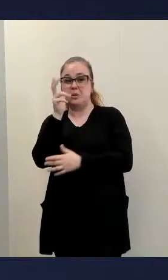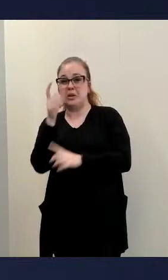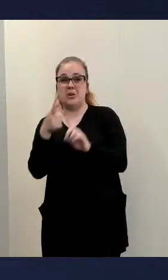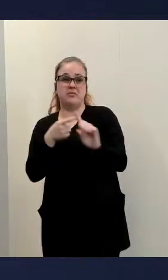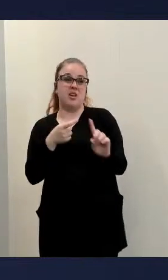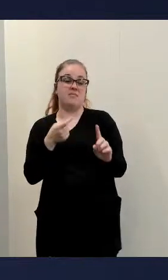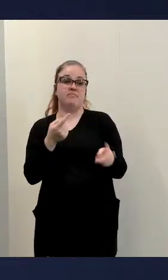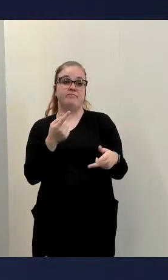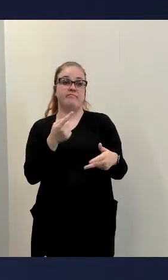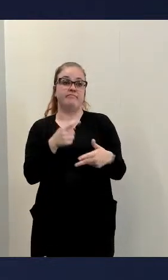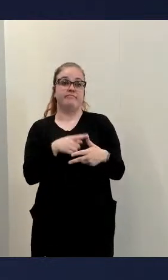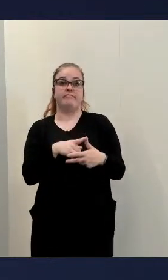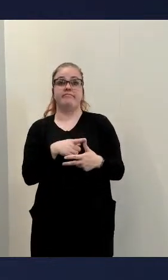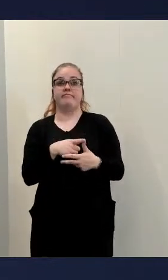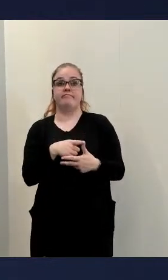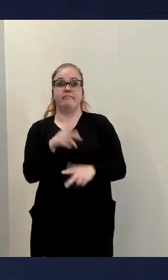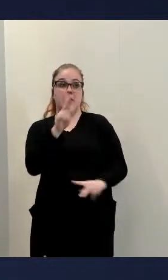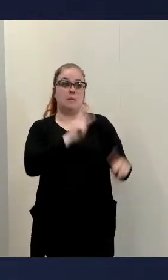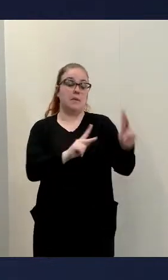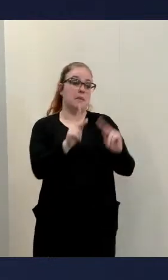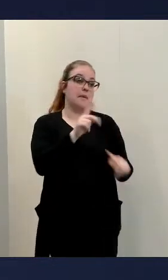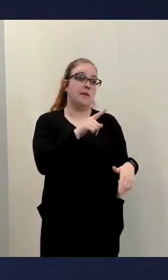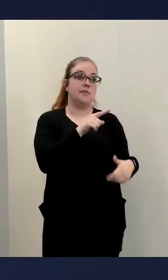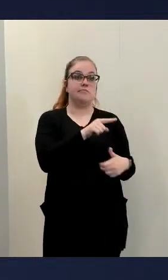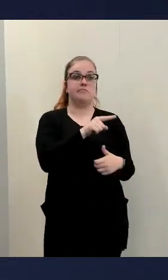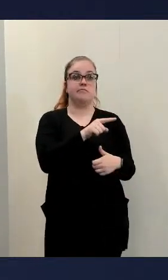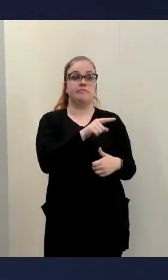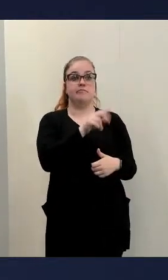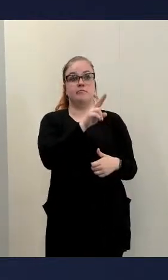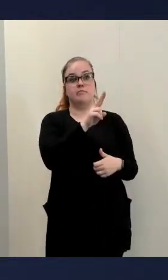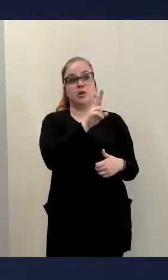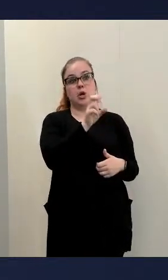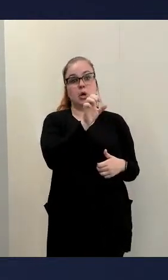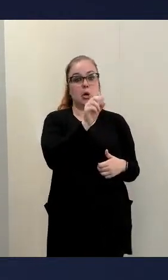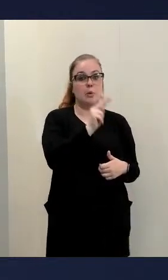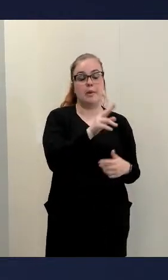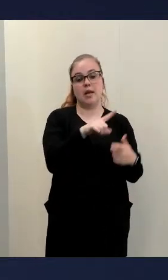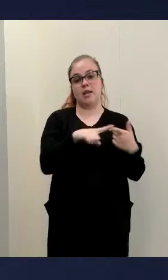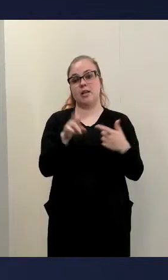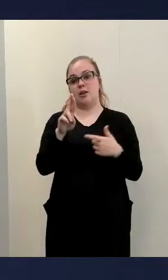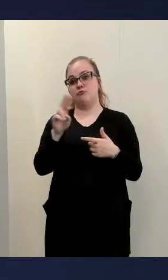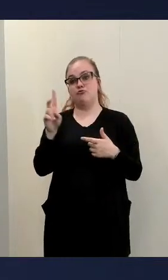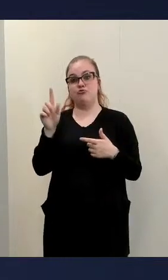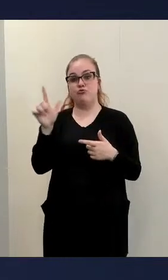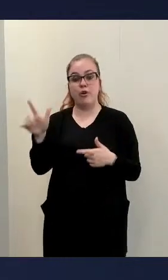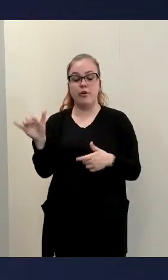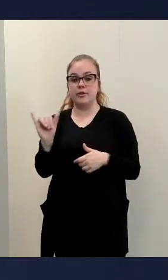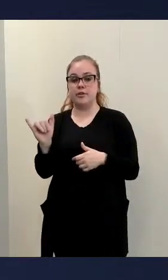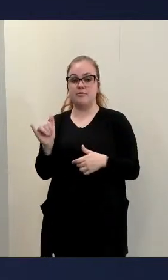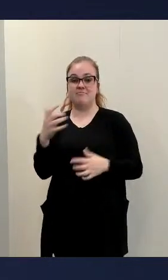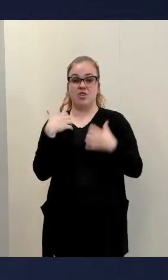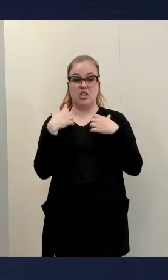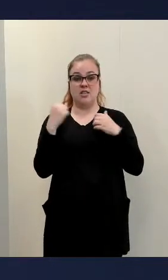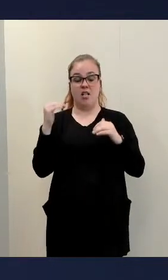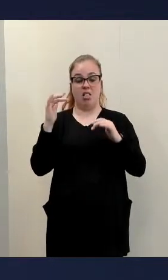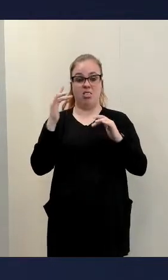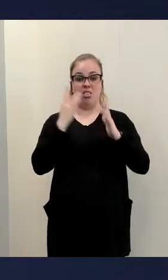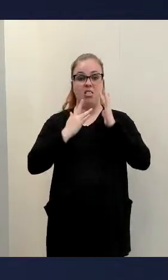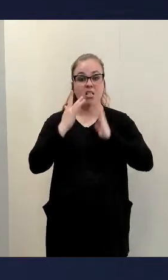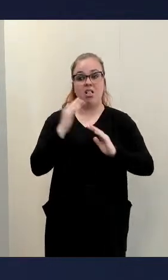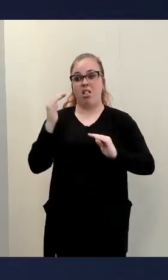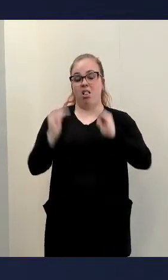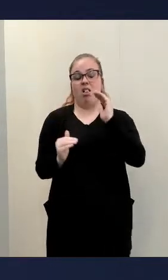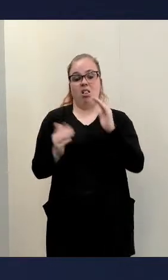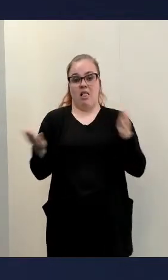from people in the urban areas as well as in the rural areas, that there's health disparities and health inequity in the